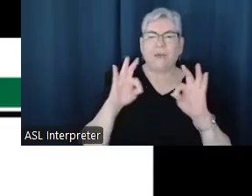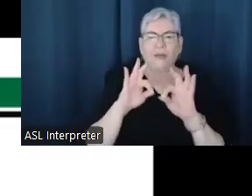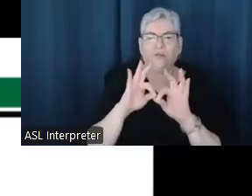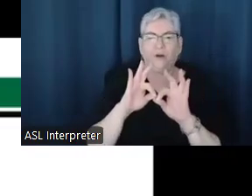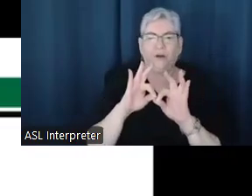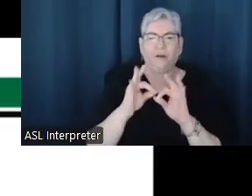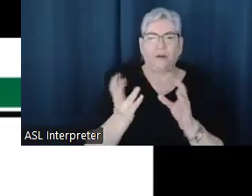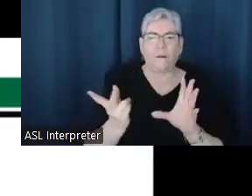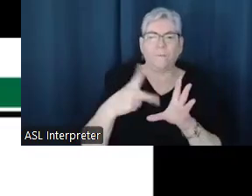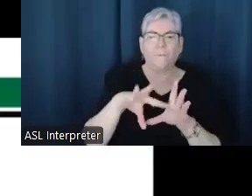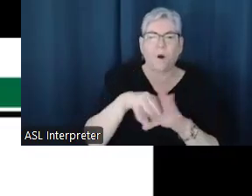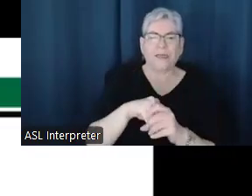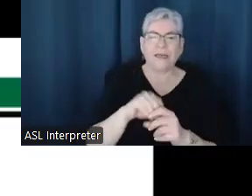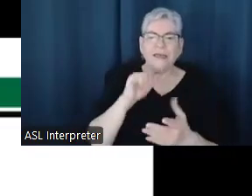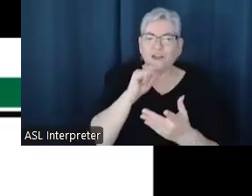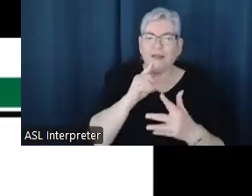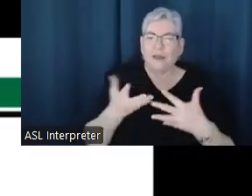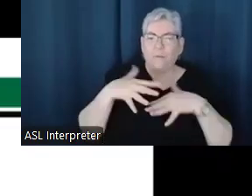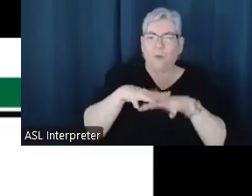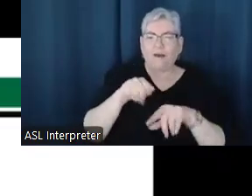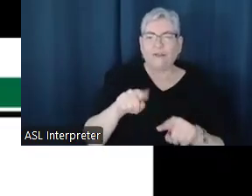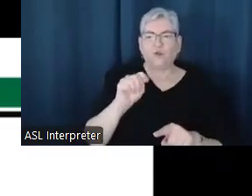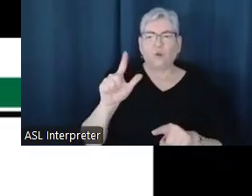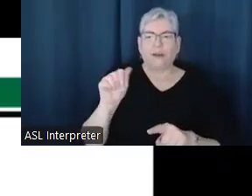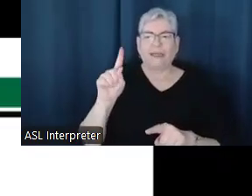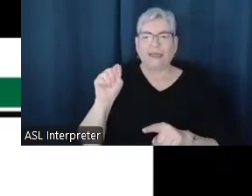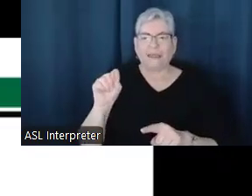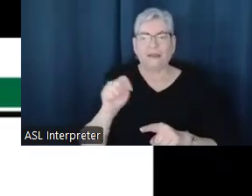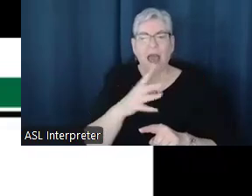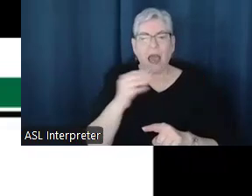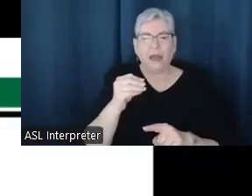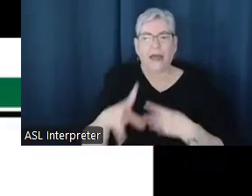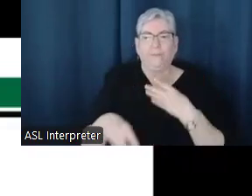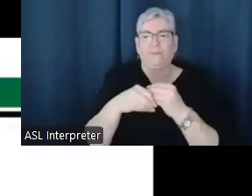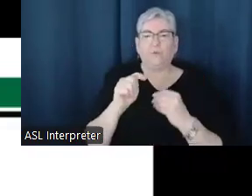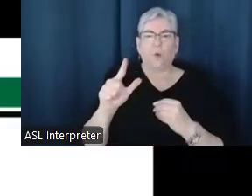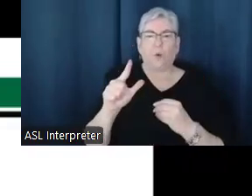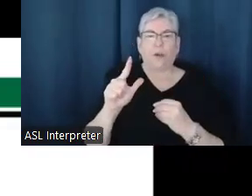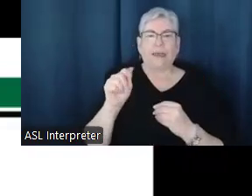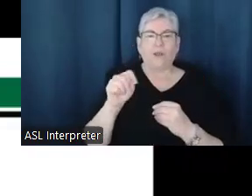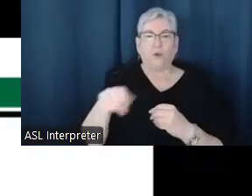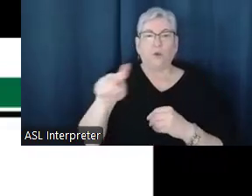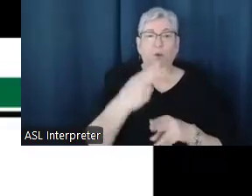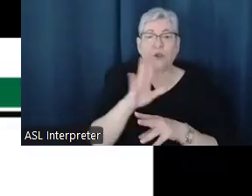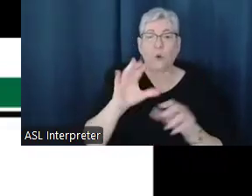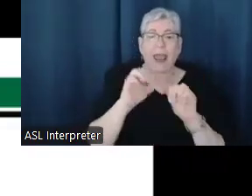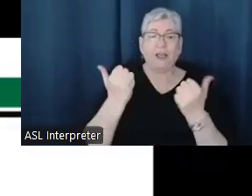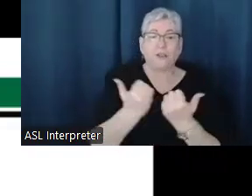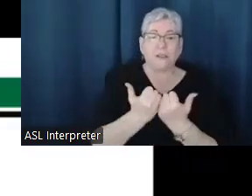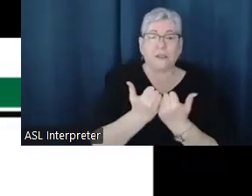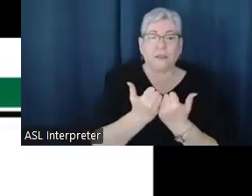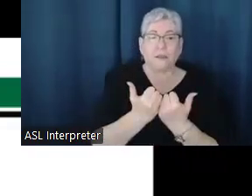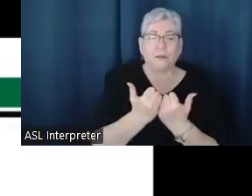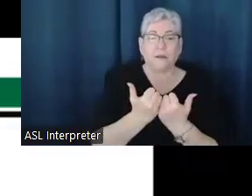the toolkit and an additional tool for you all to be using at your agency. The toolkits